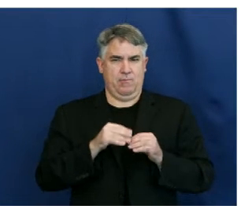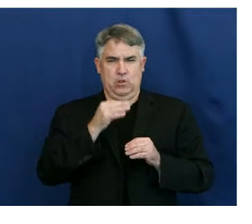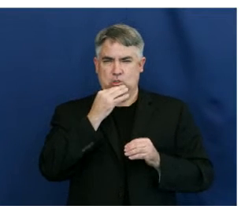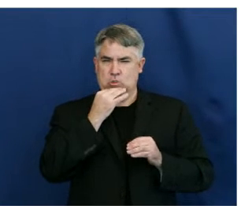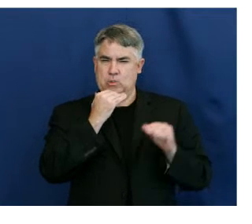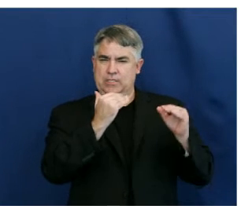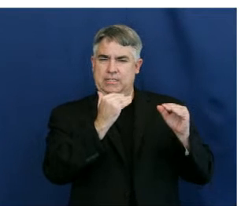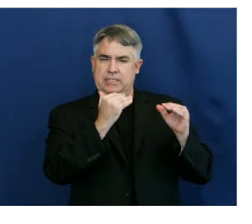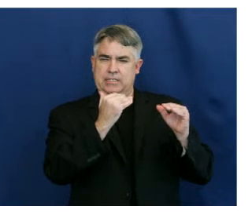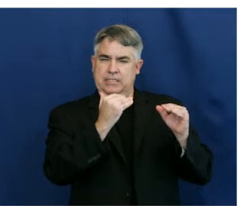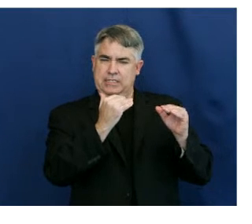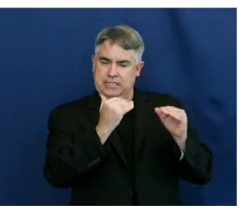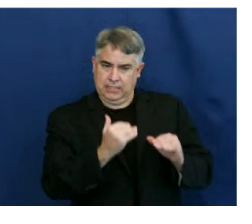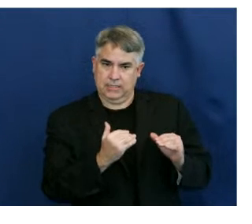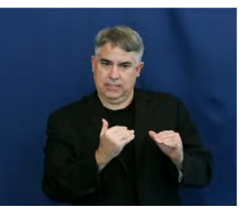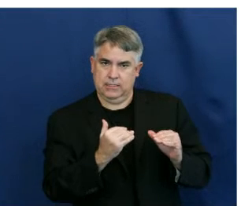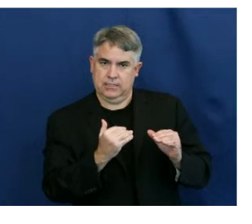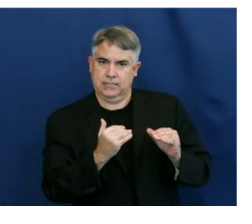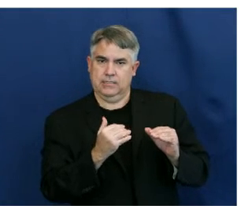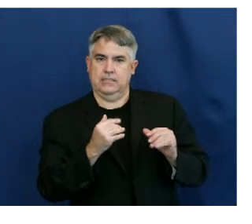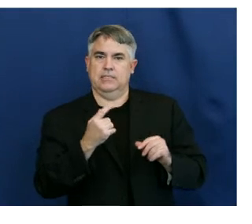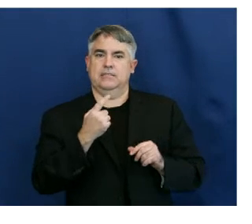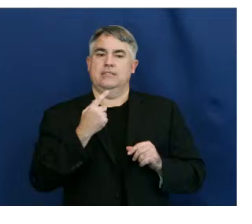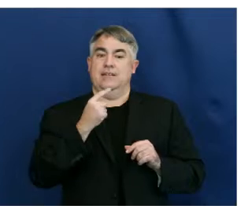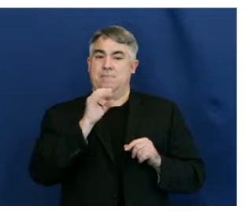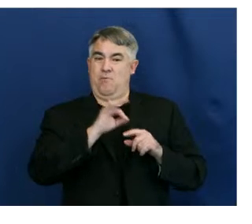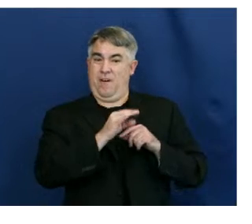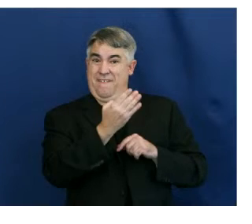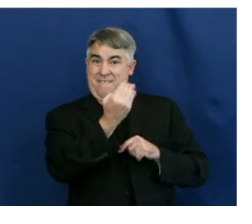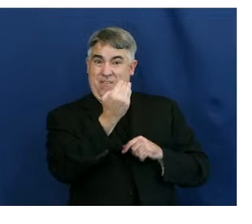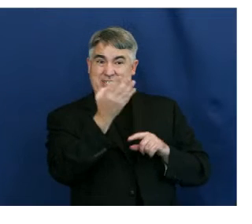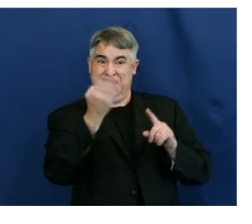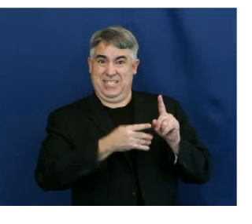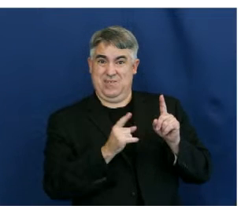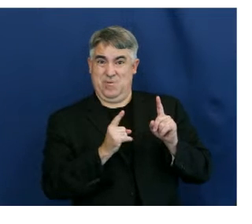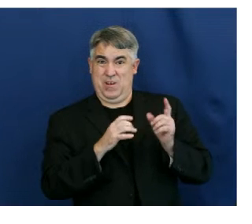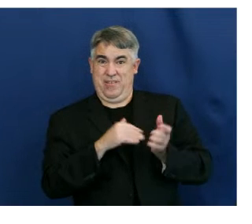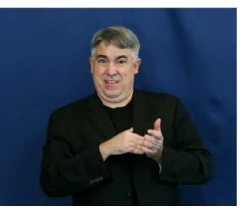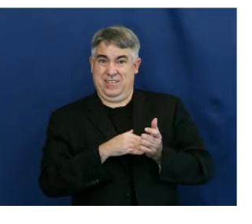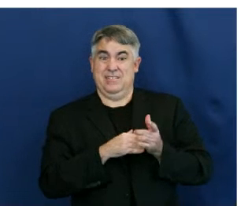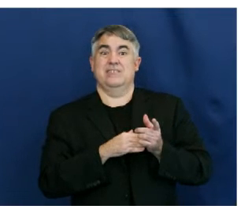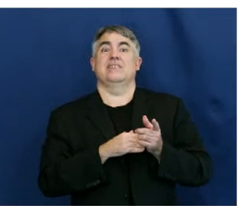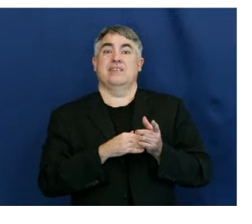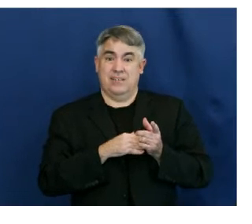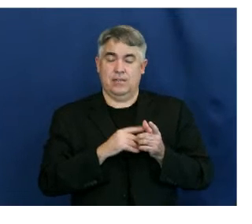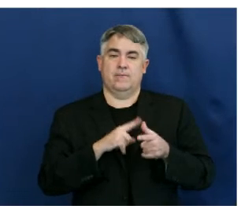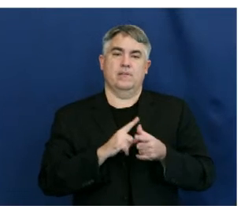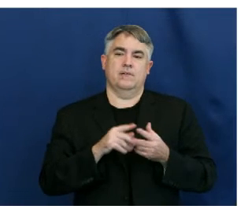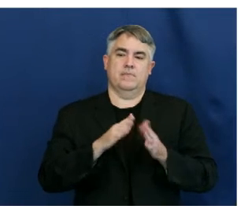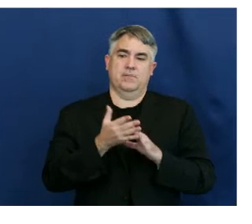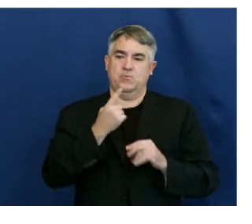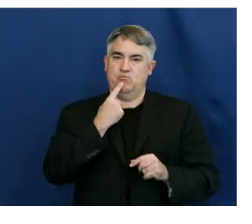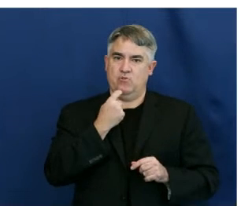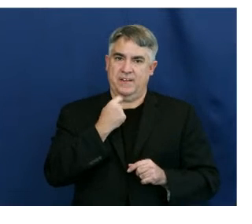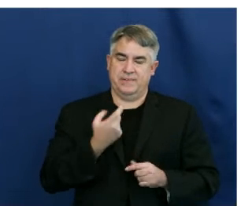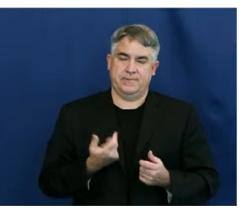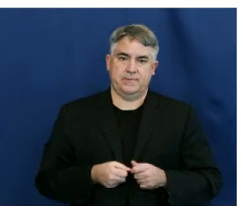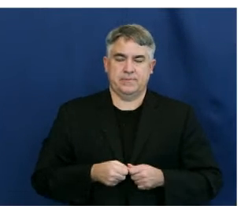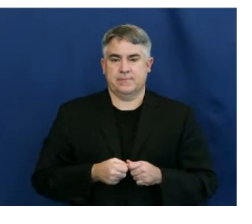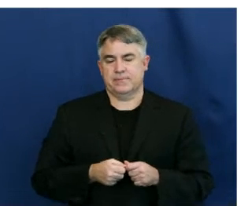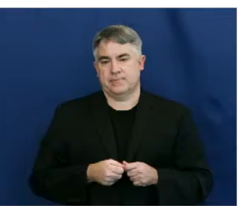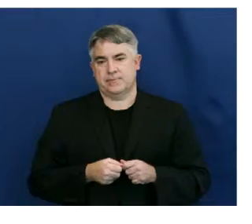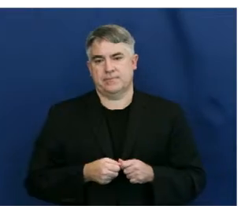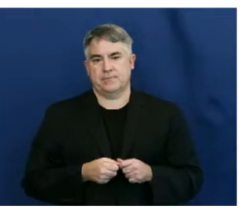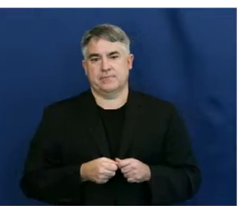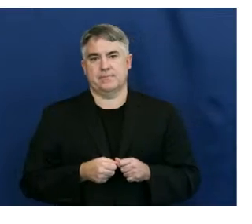We hope that this gets 14 or lower next week for youth sports, and we will continue on our progress towards